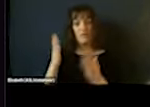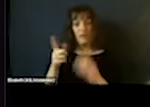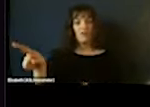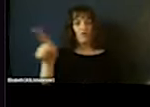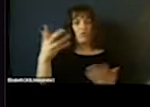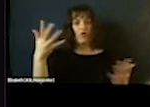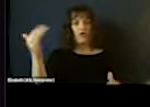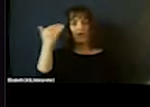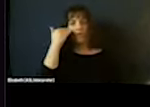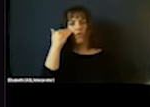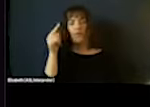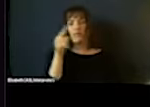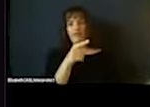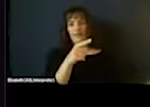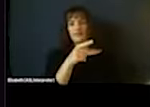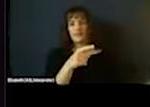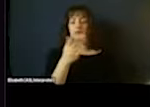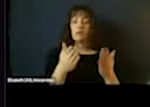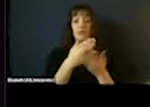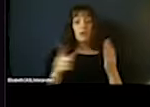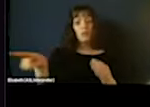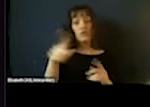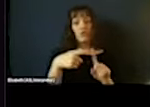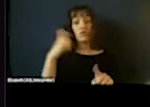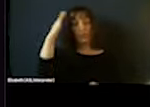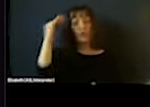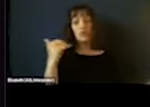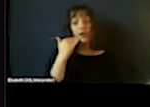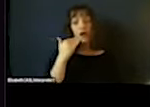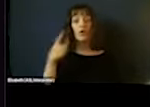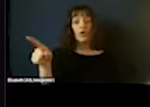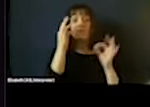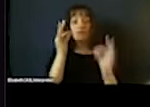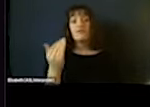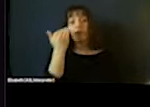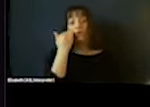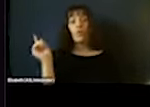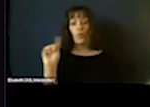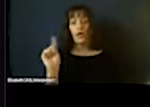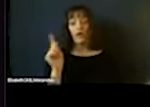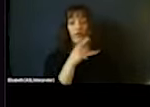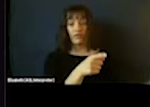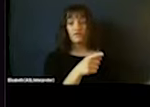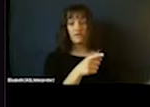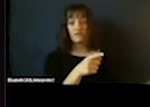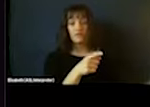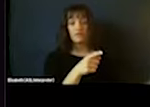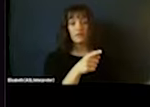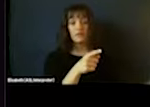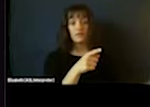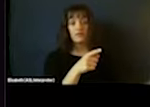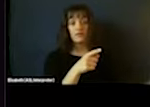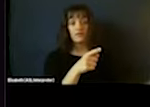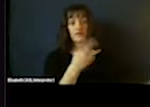is. And maybe some of you are from Korea, you definitely know where it is. And upper